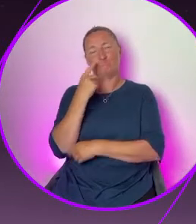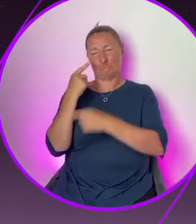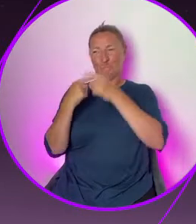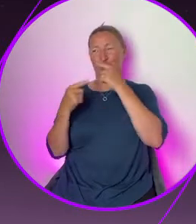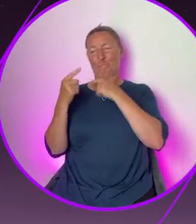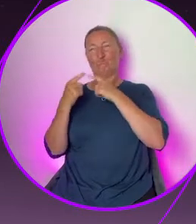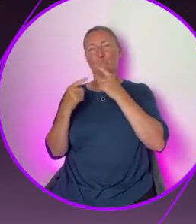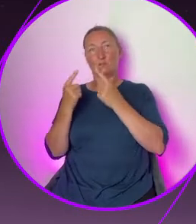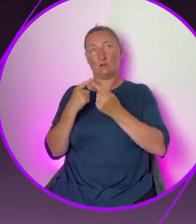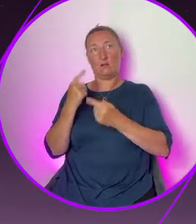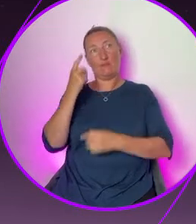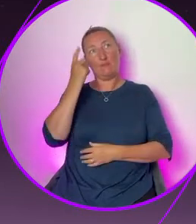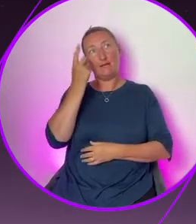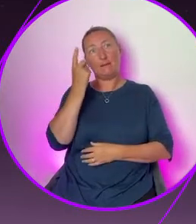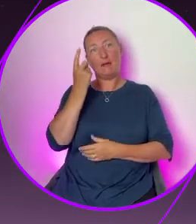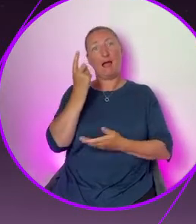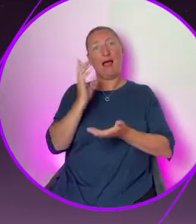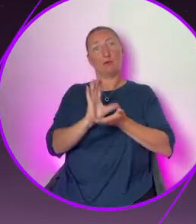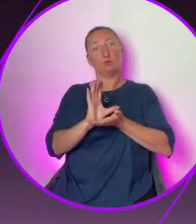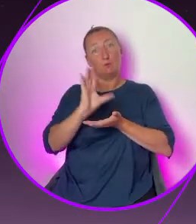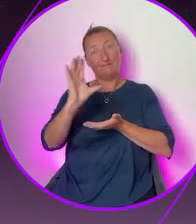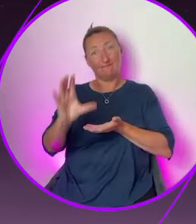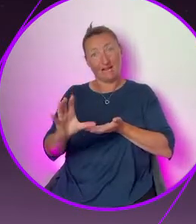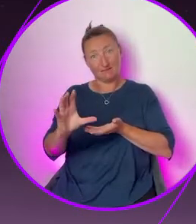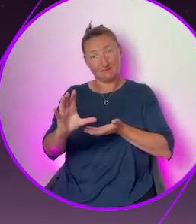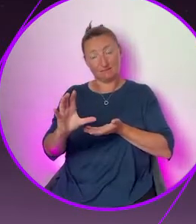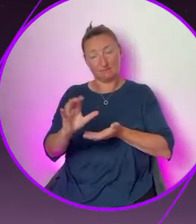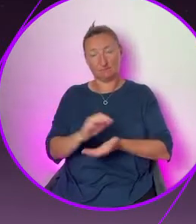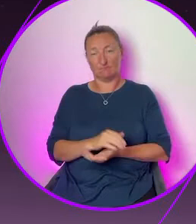around investment happen. So